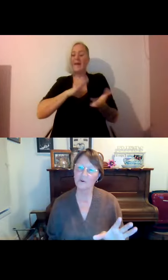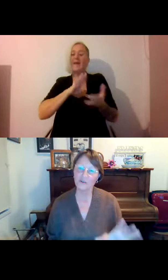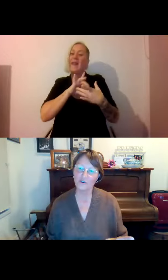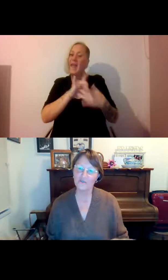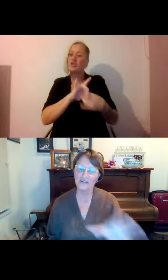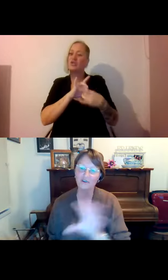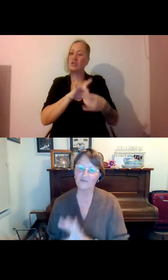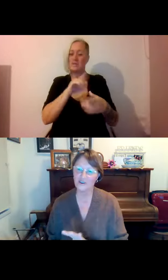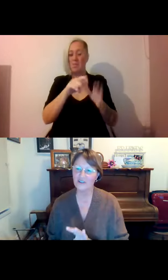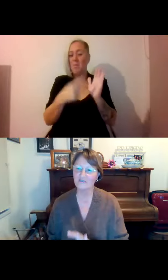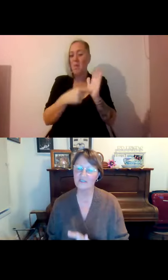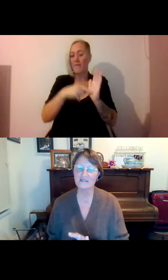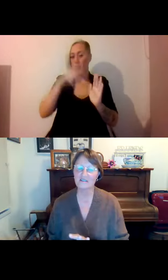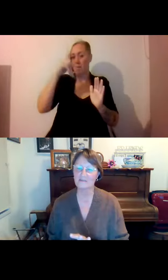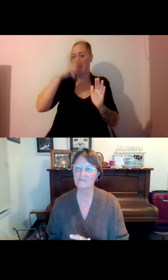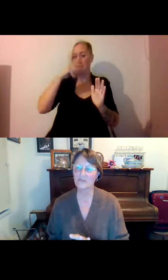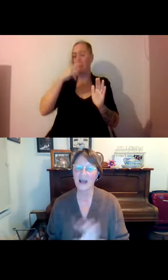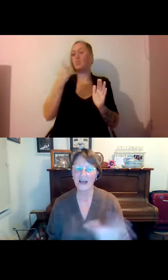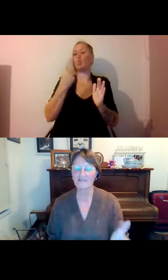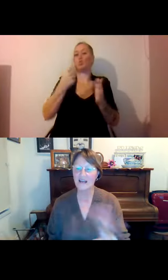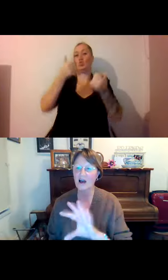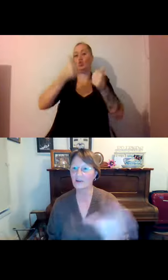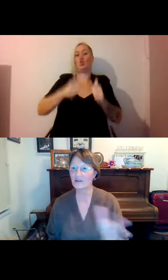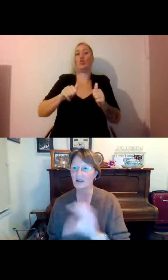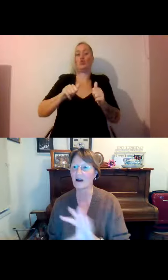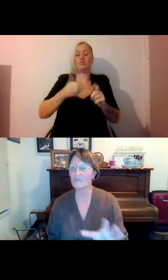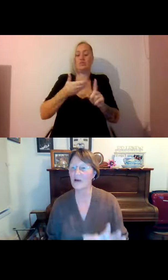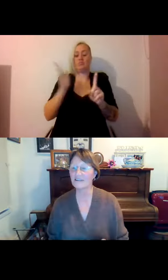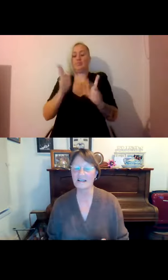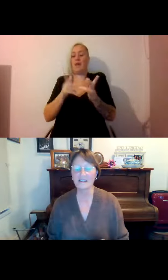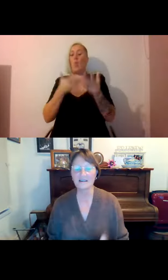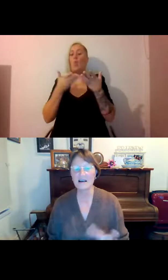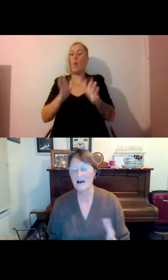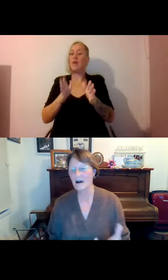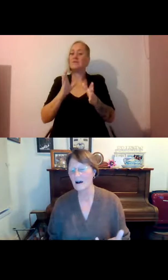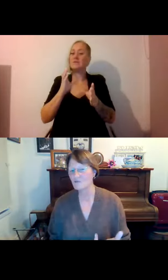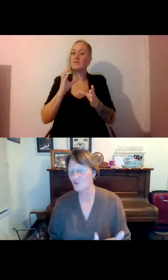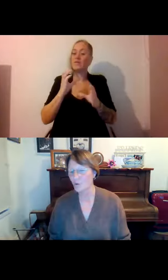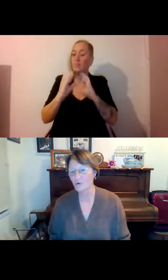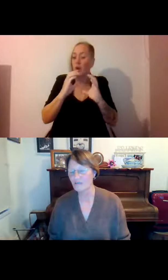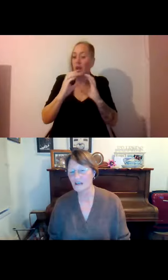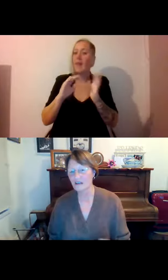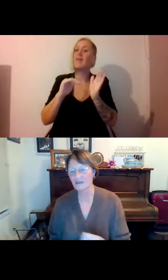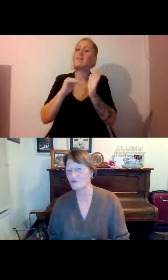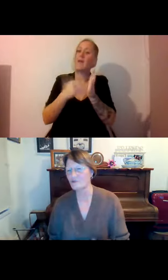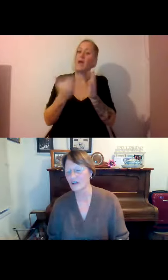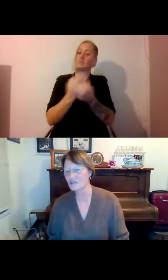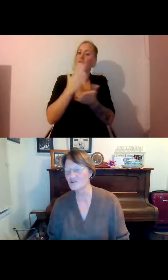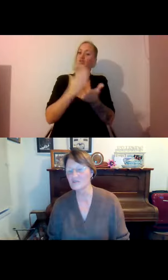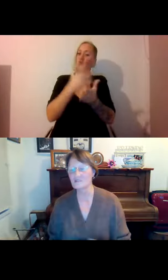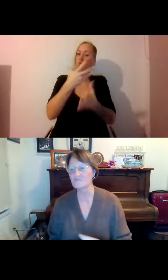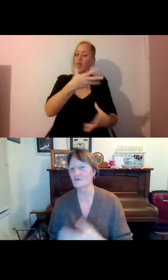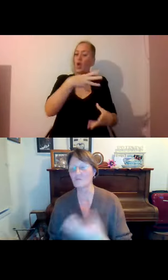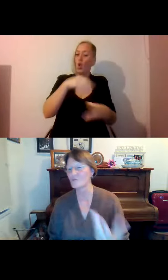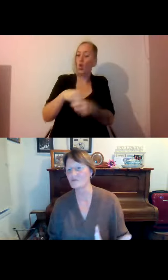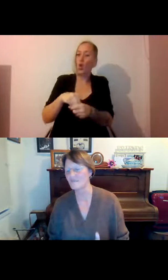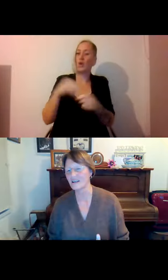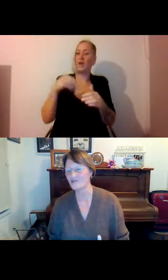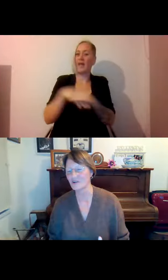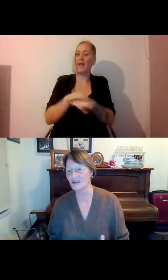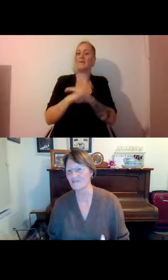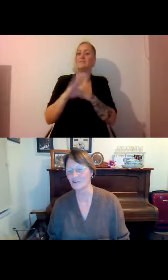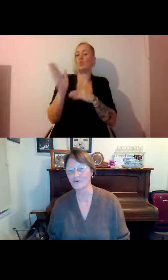people who are using an alternative system has now been added in to all of their communication systems that